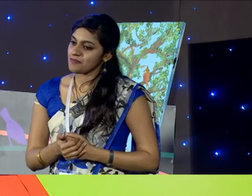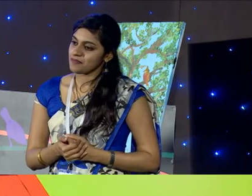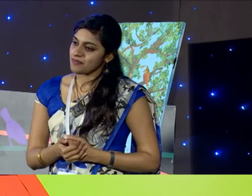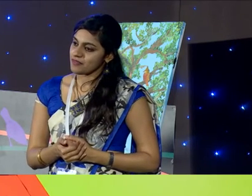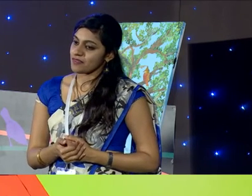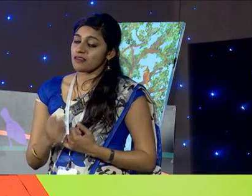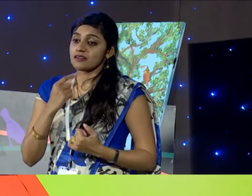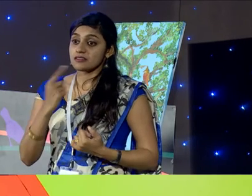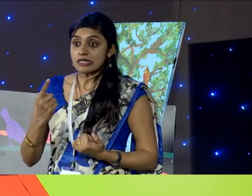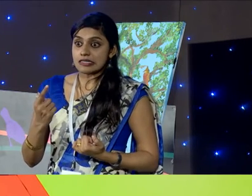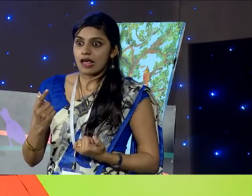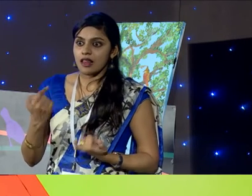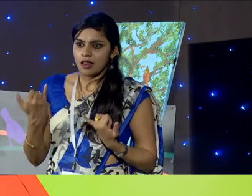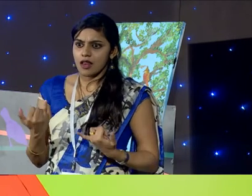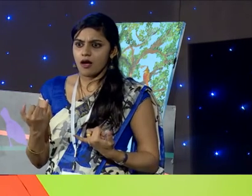to low functional skills.